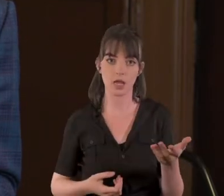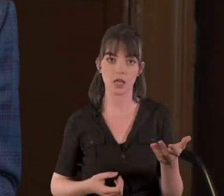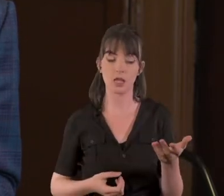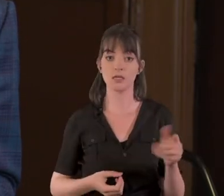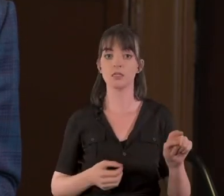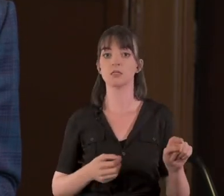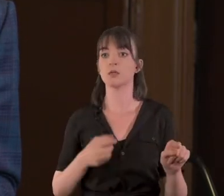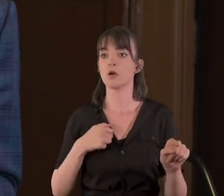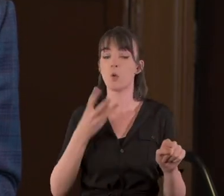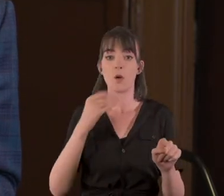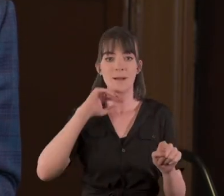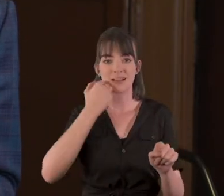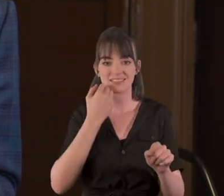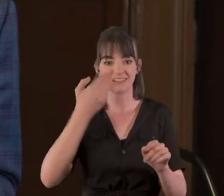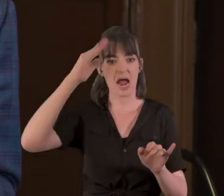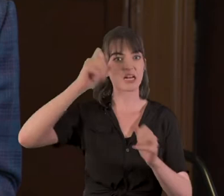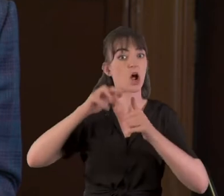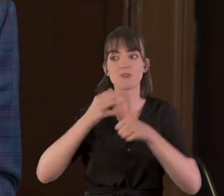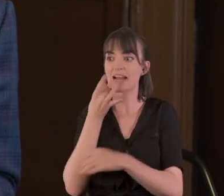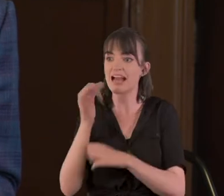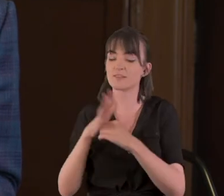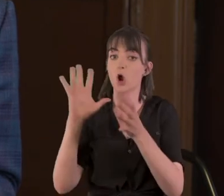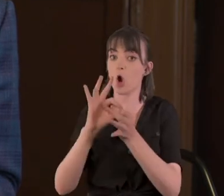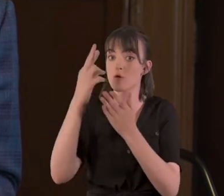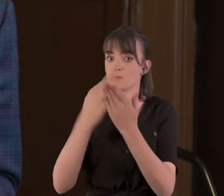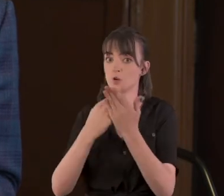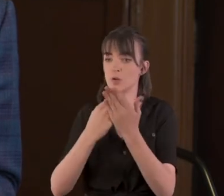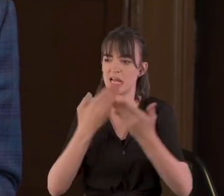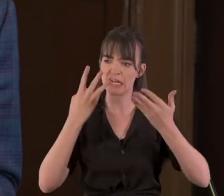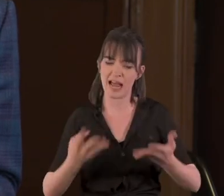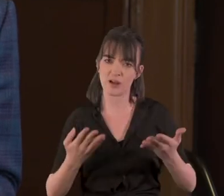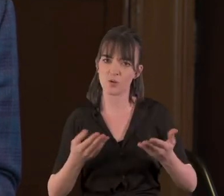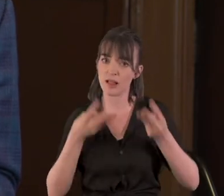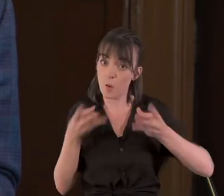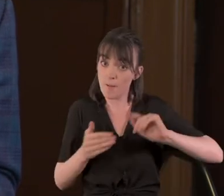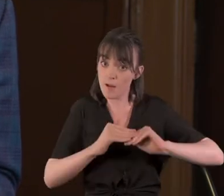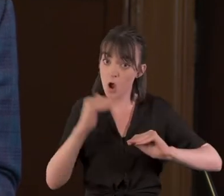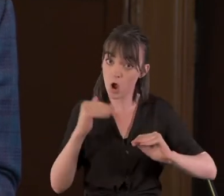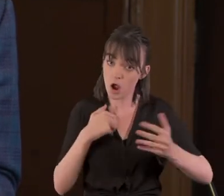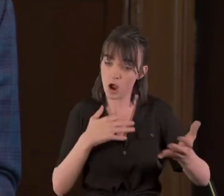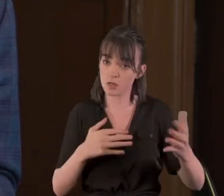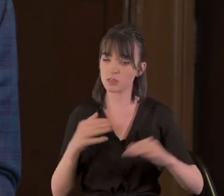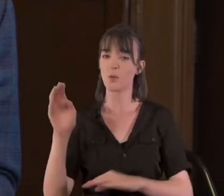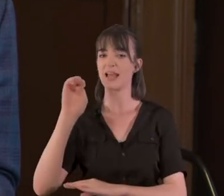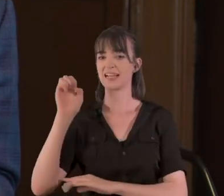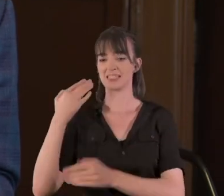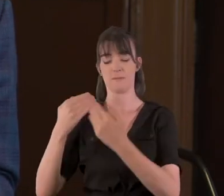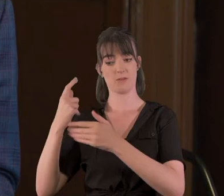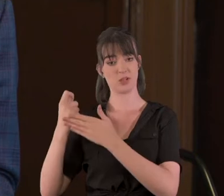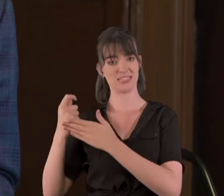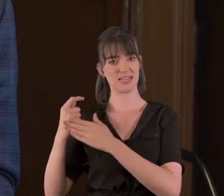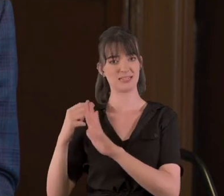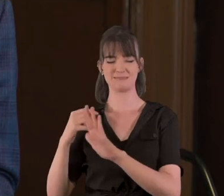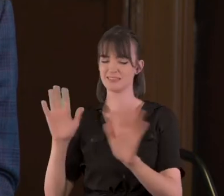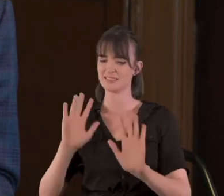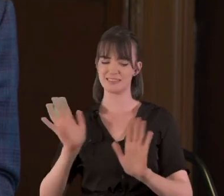around from home rule to something that was beyond home rule, but inconceivable to them that it should be